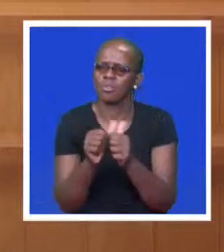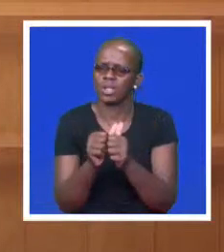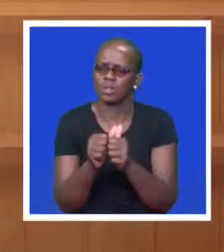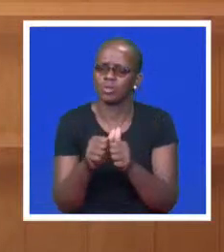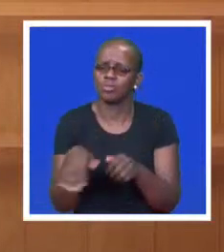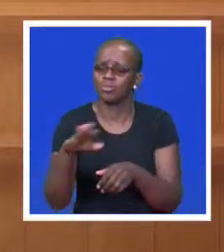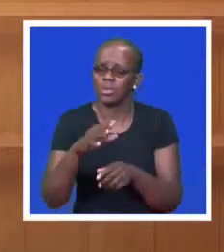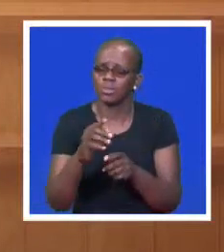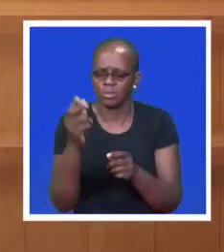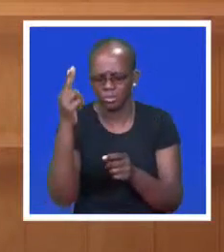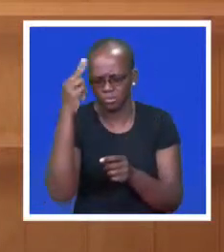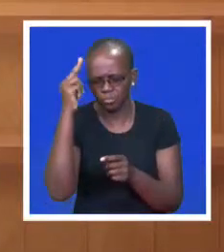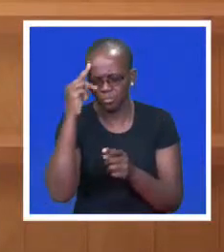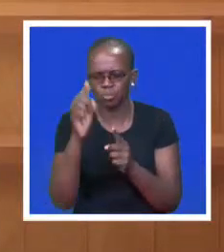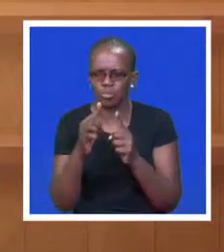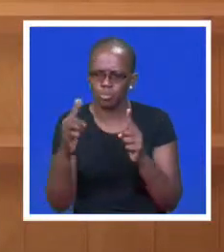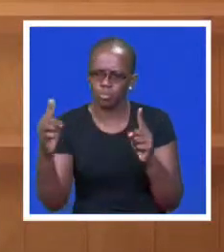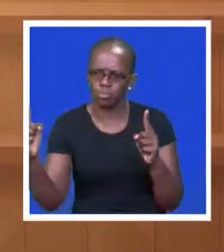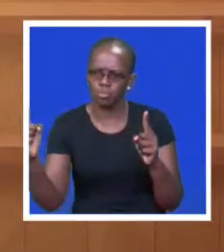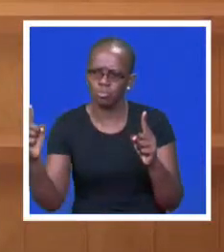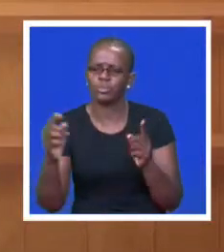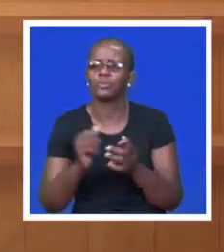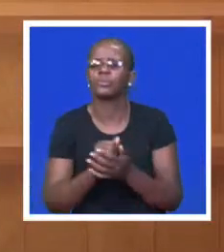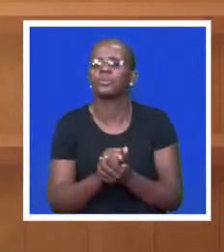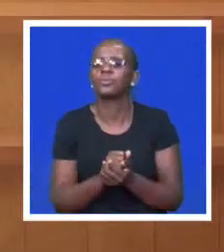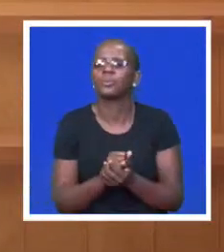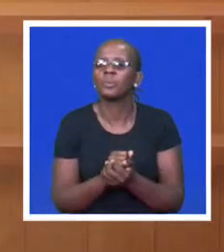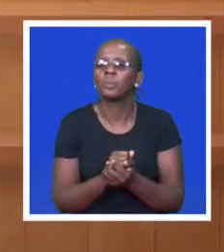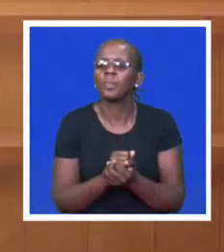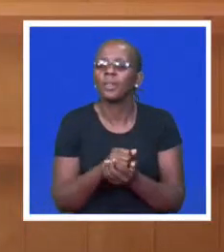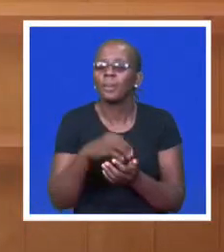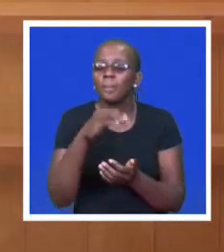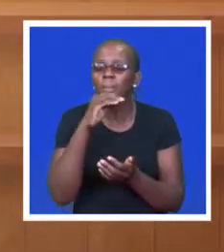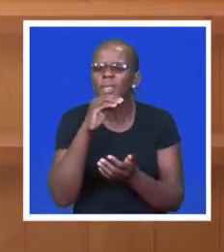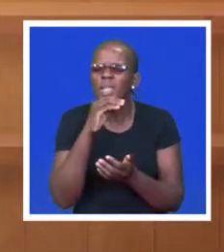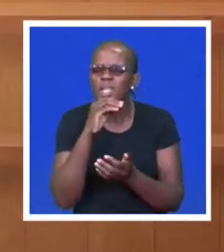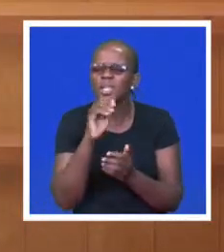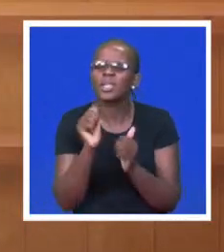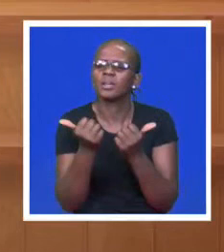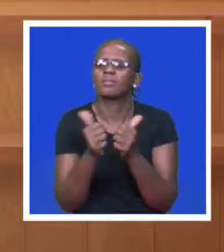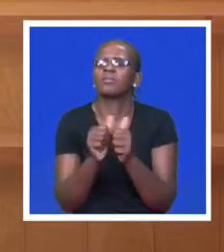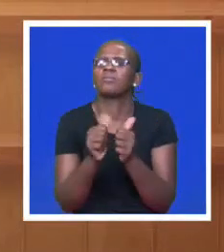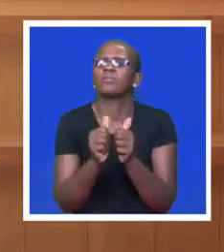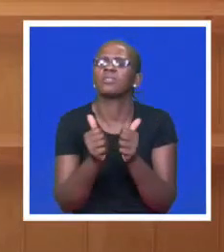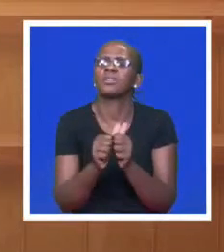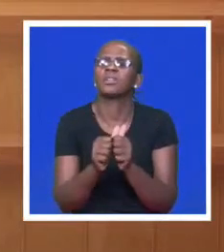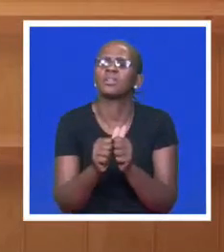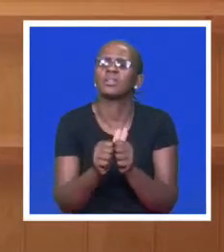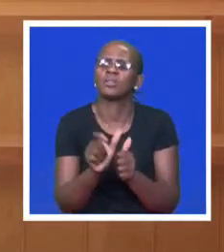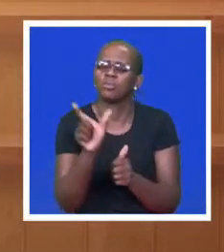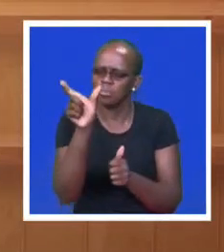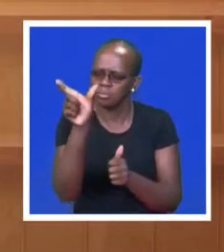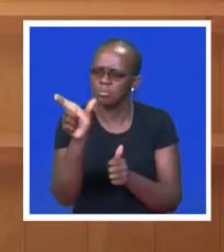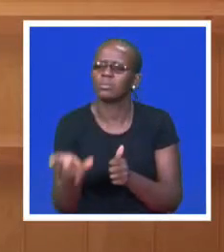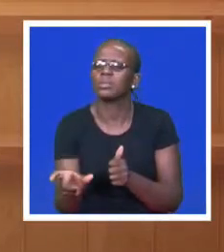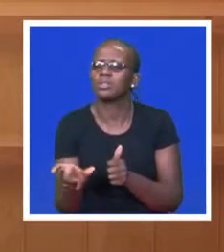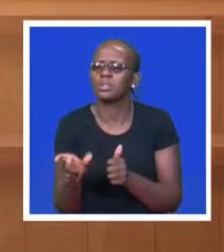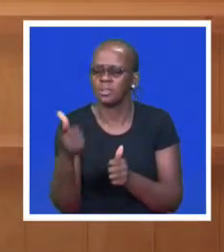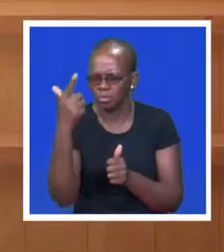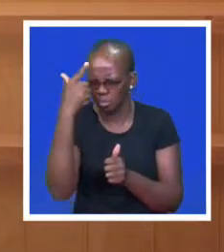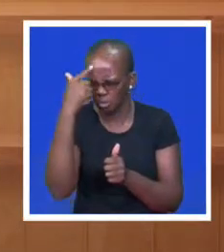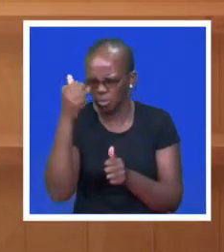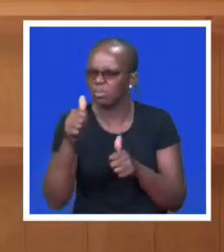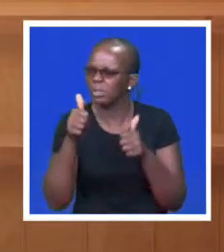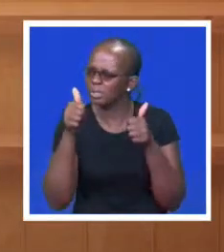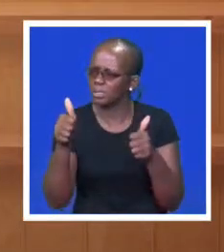of the word friend? A friend is a person you know well